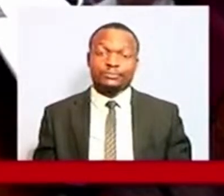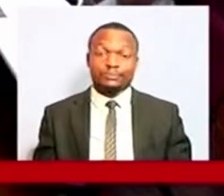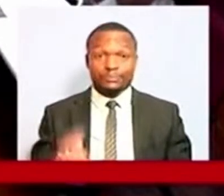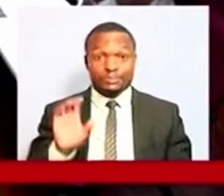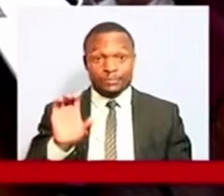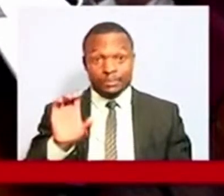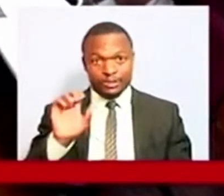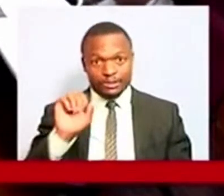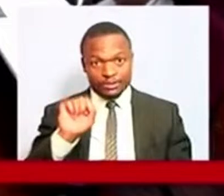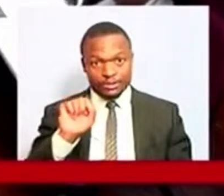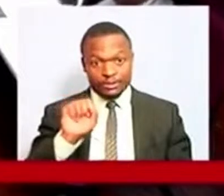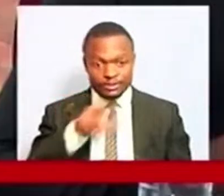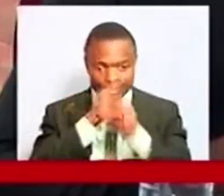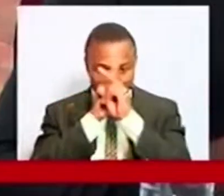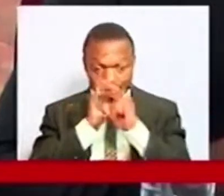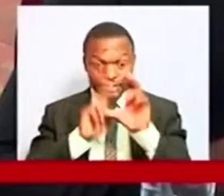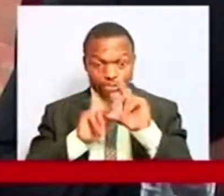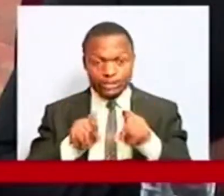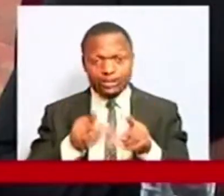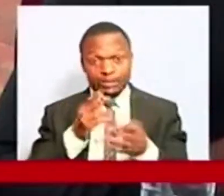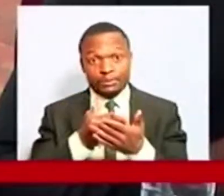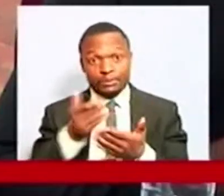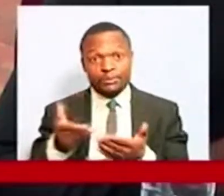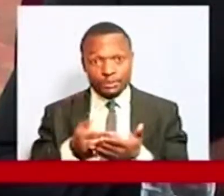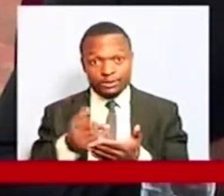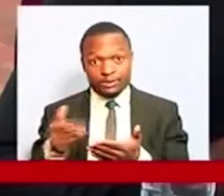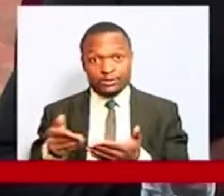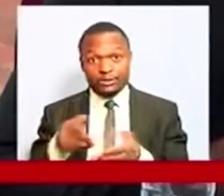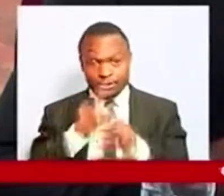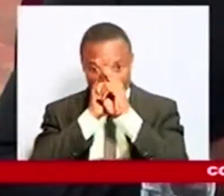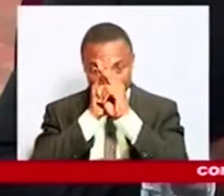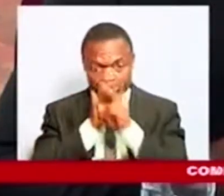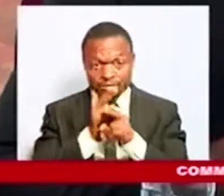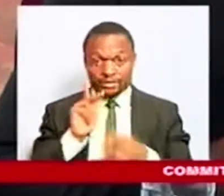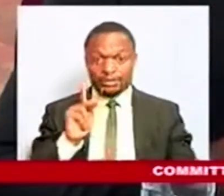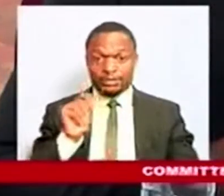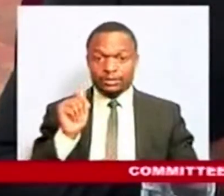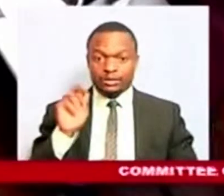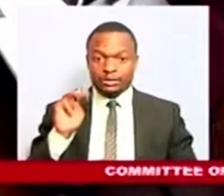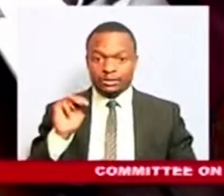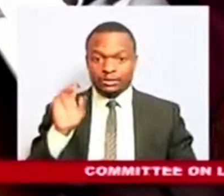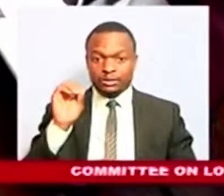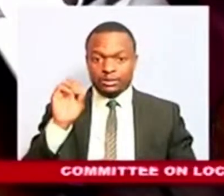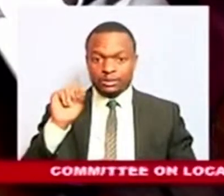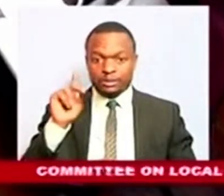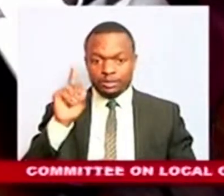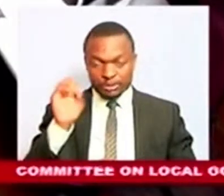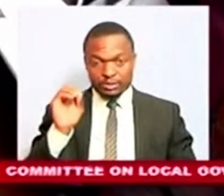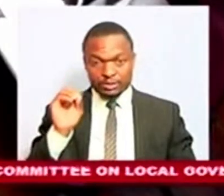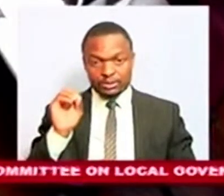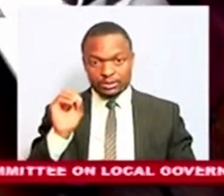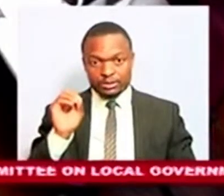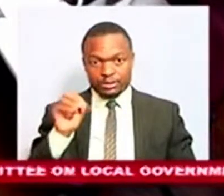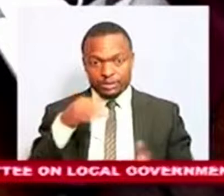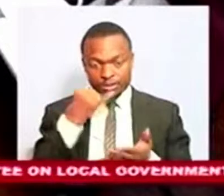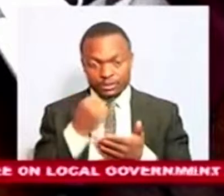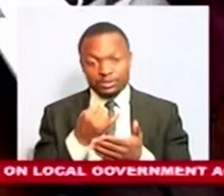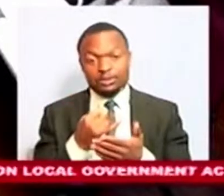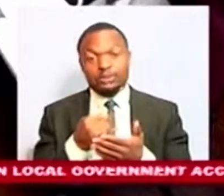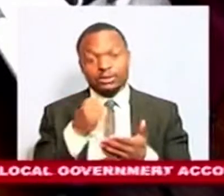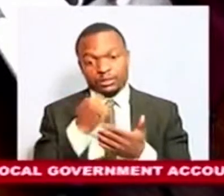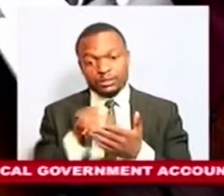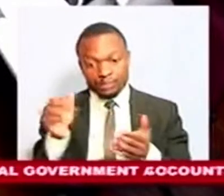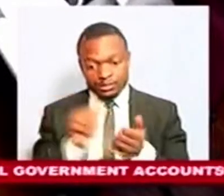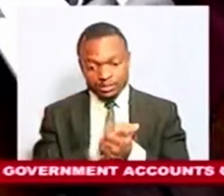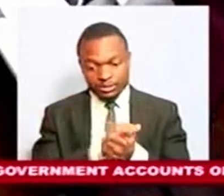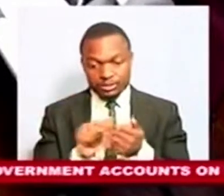CS? Honorable Chair, procurement. Maybe we can start with the Honorable Kamondo's question, then we come on the issue of disaster,